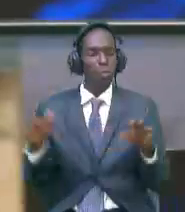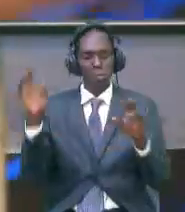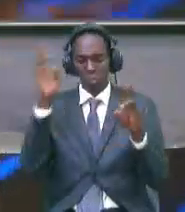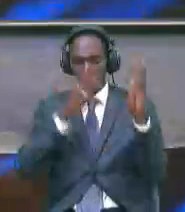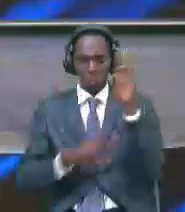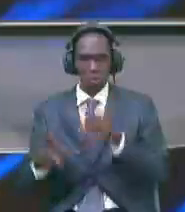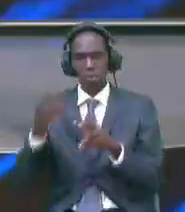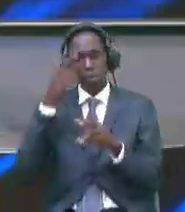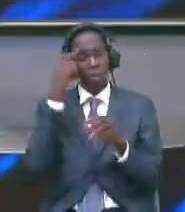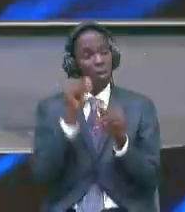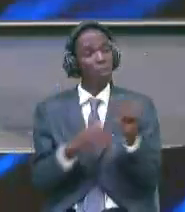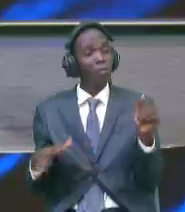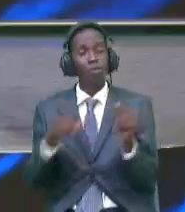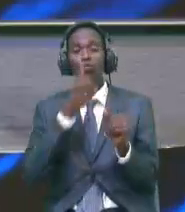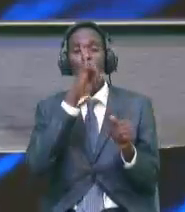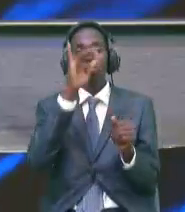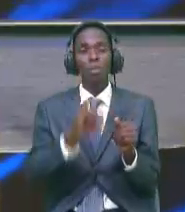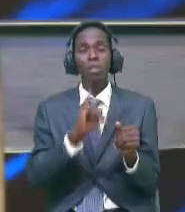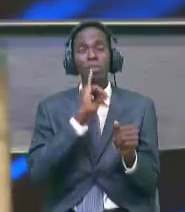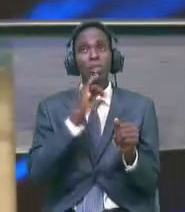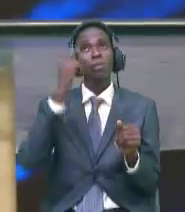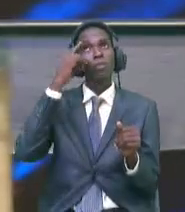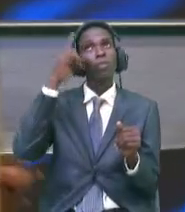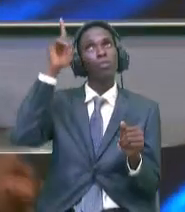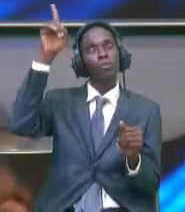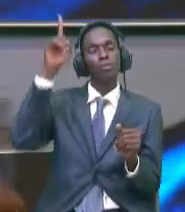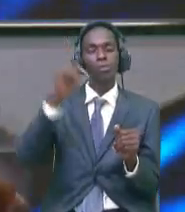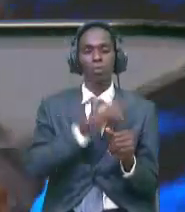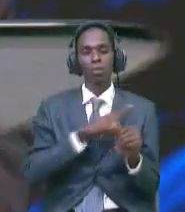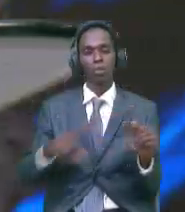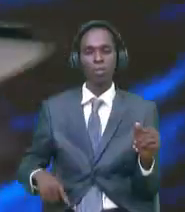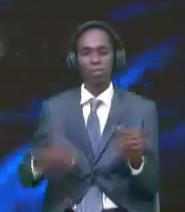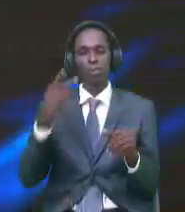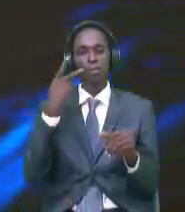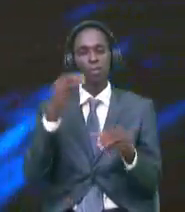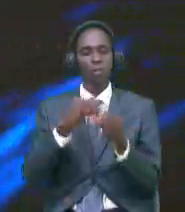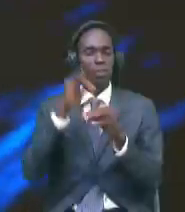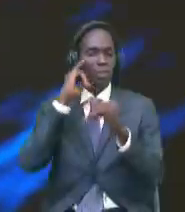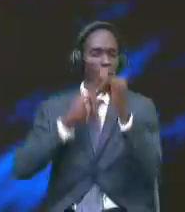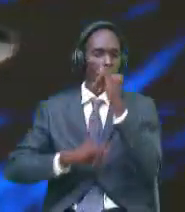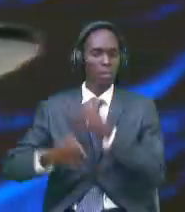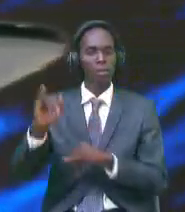place belongs to the Lord. In Isaiah chapter 43 verse 7,